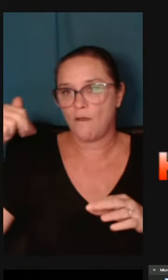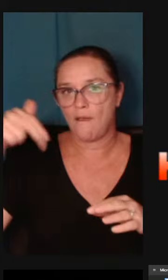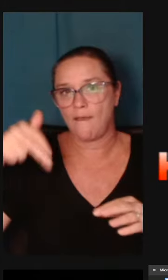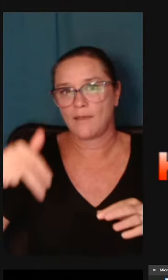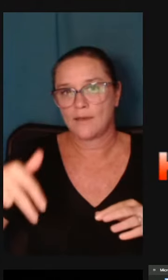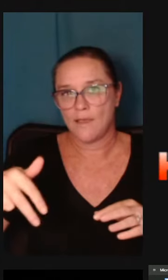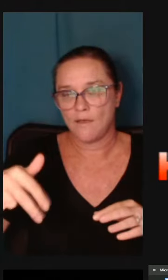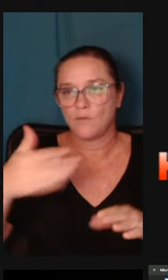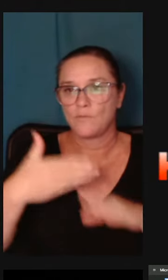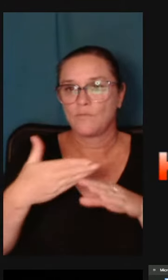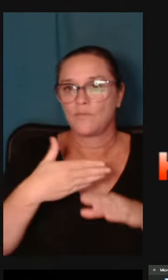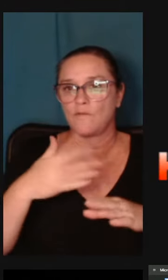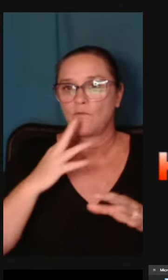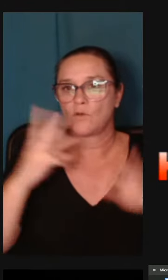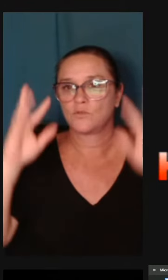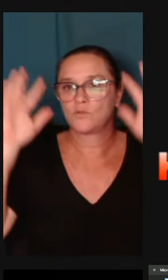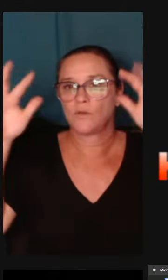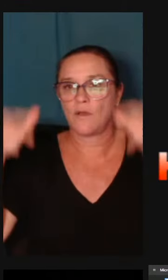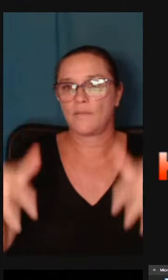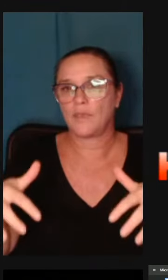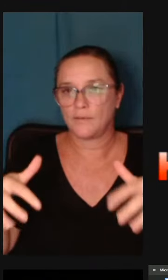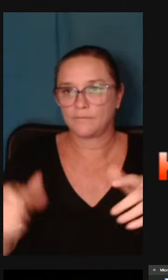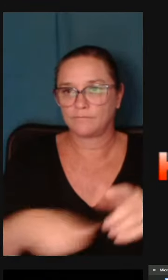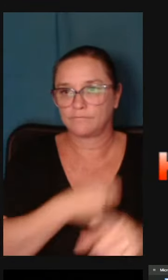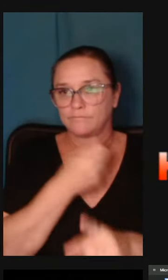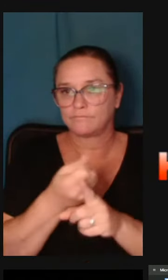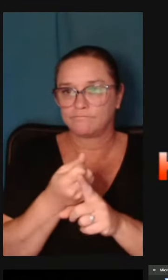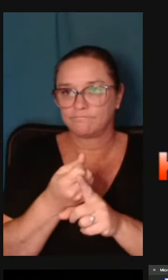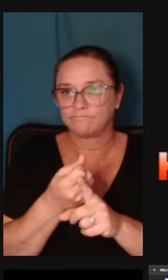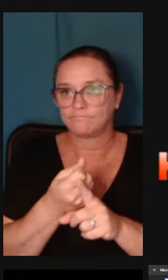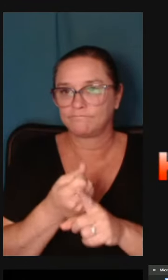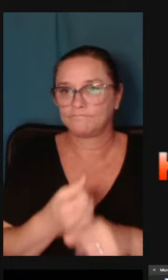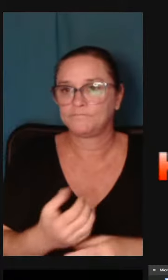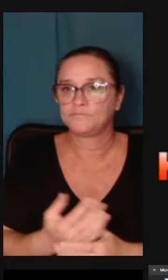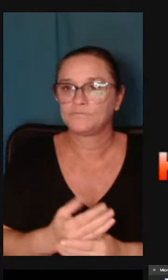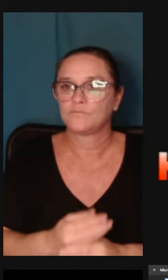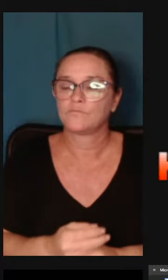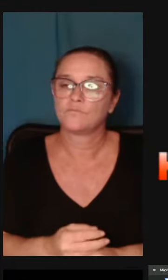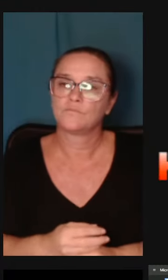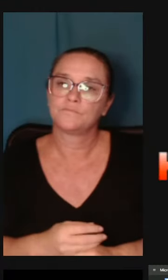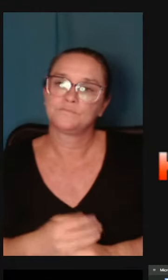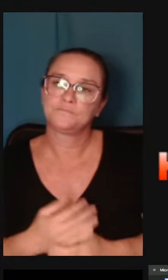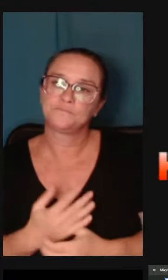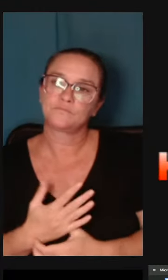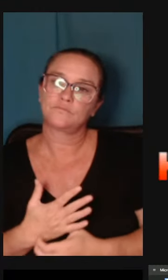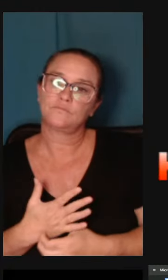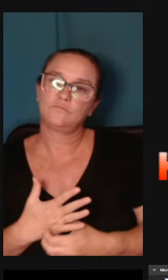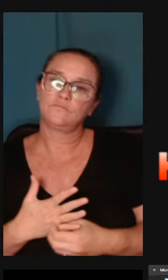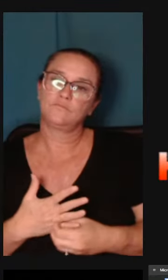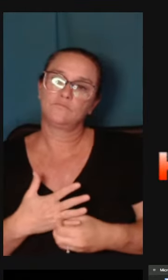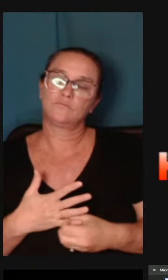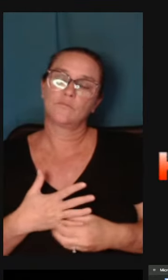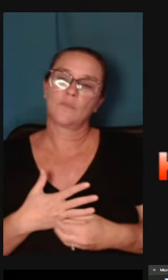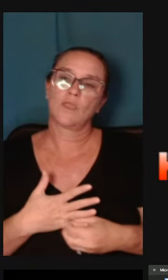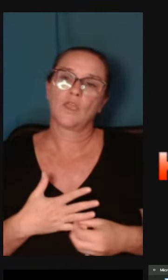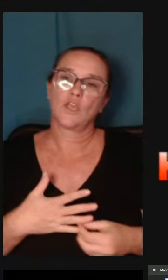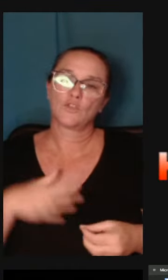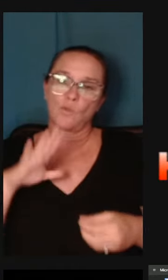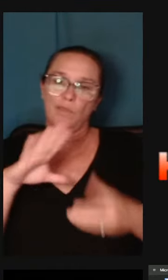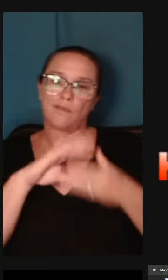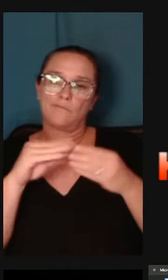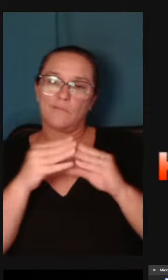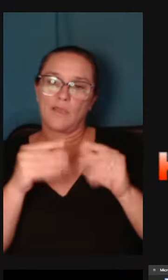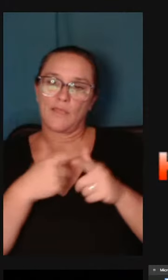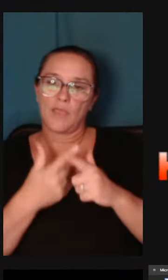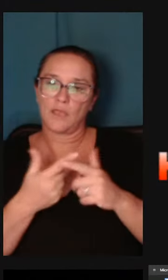before the tsunami came and hit. So we'll look at this Boy Scout version of this troop of this first, and then we'll kind of go from